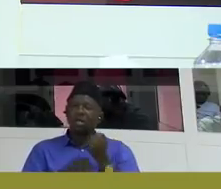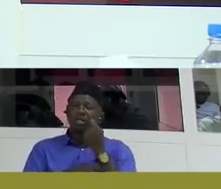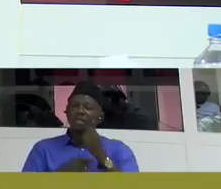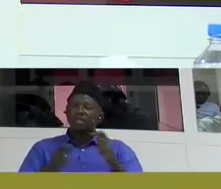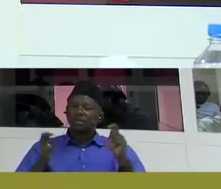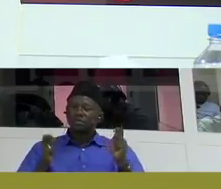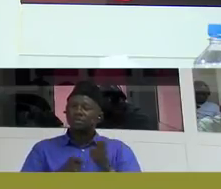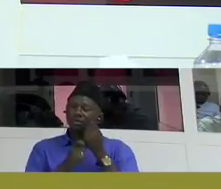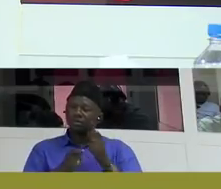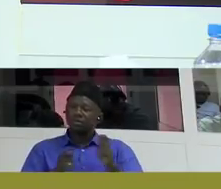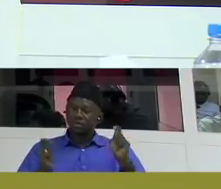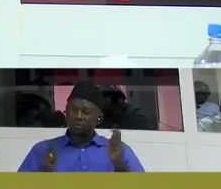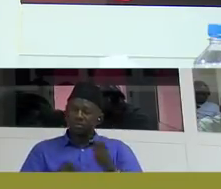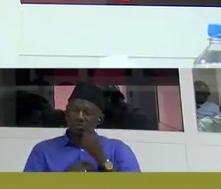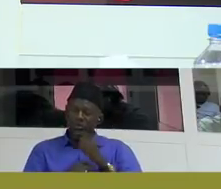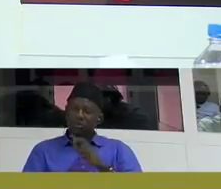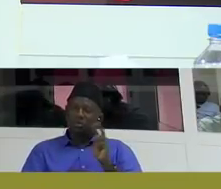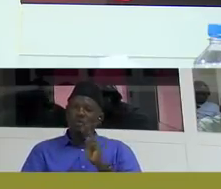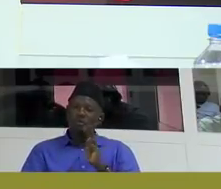which reads,